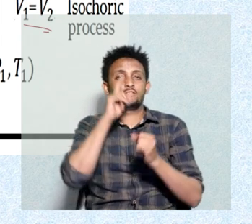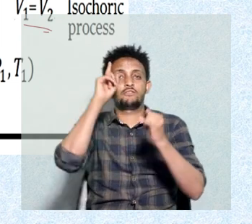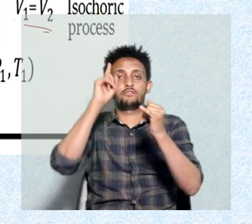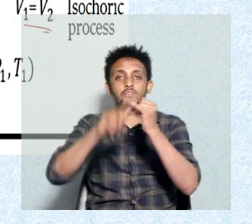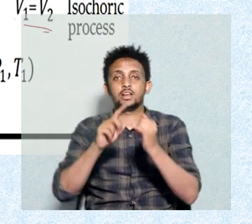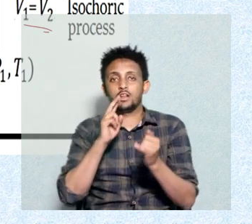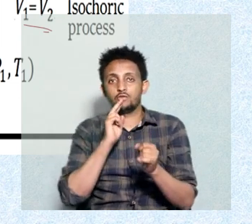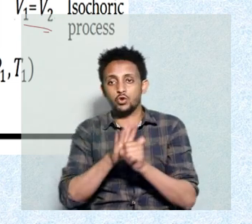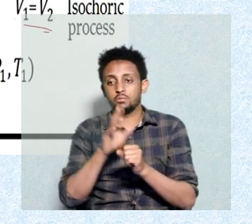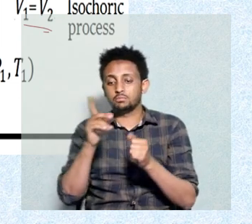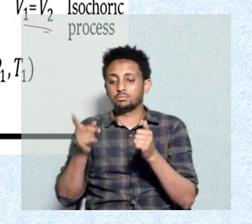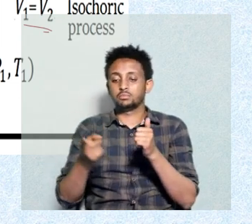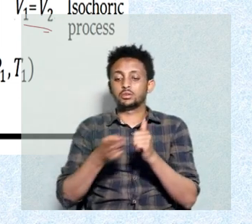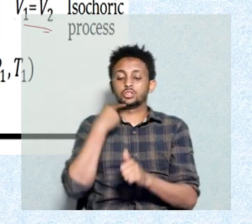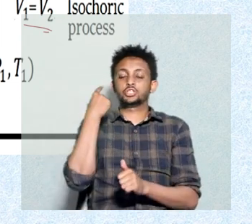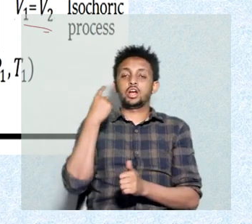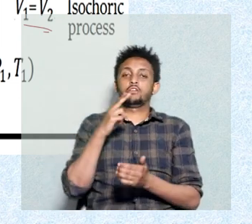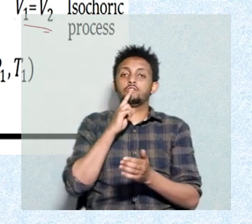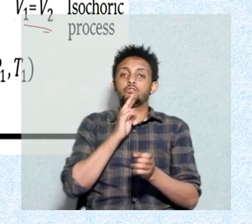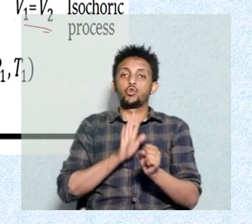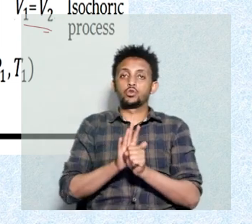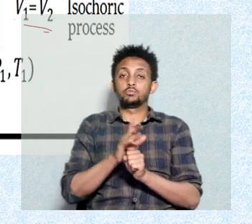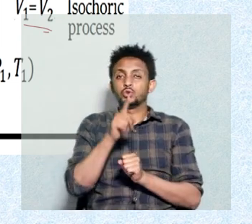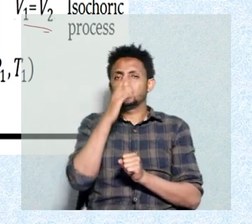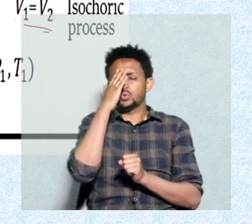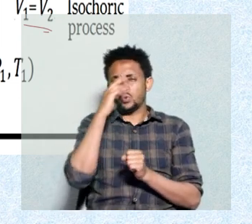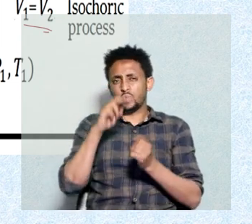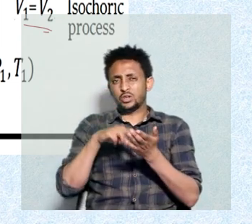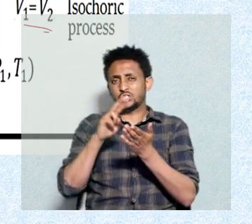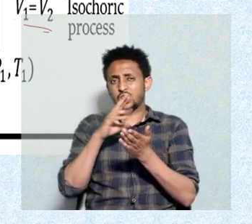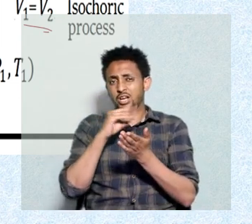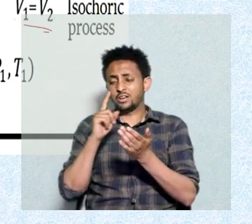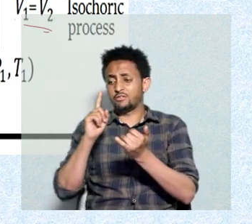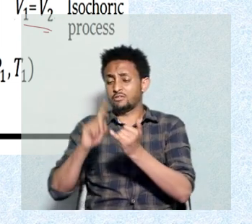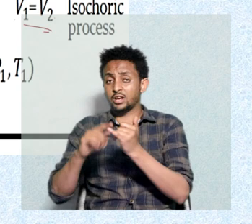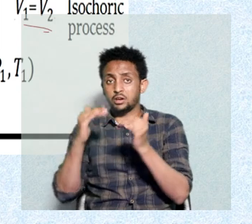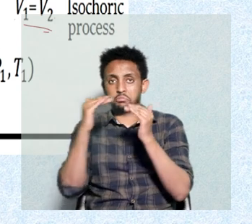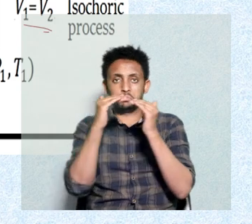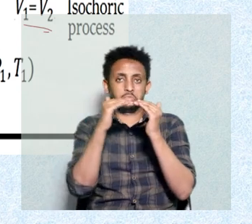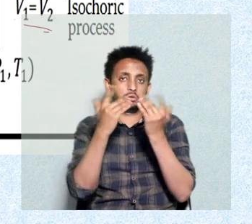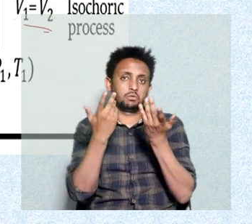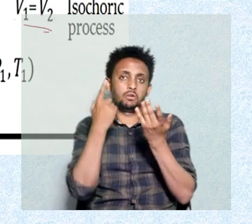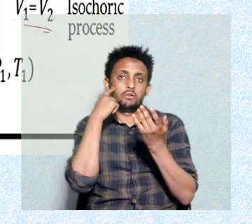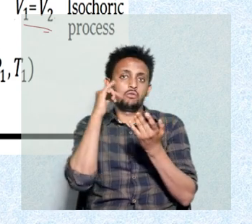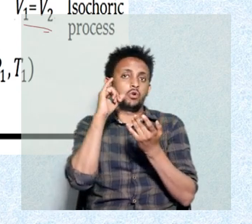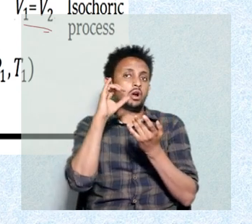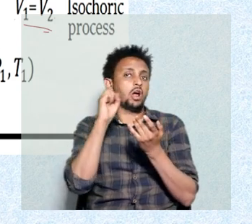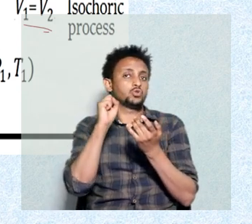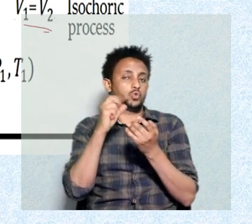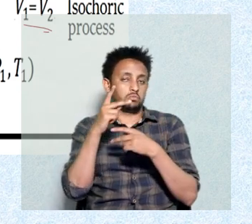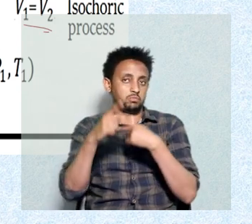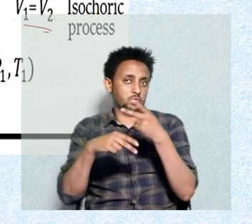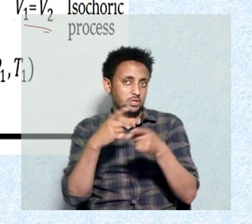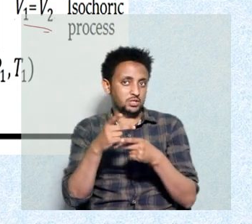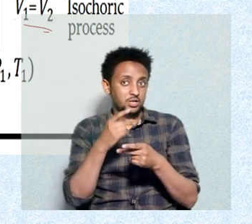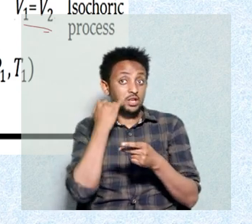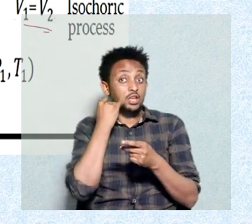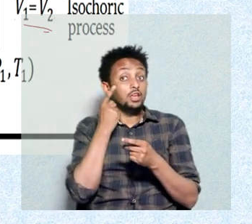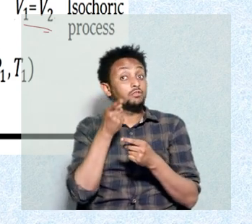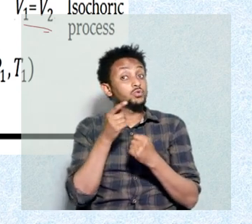final volume minus the initial volume. We know that the initial and the final volume are equal for isochoric process. If